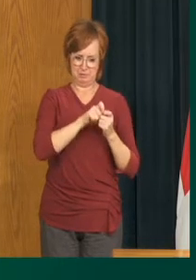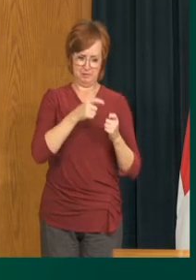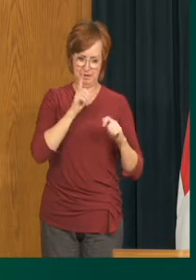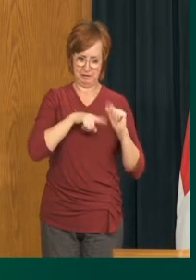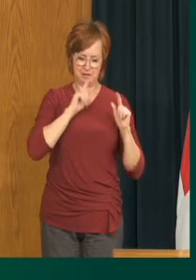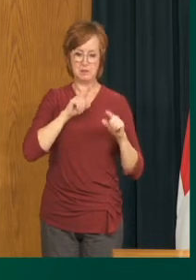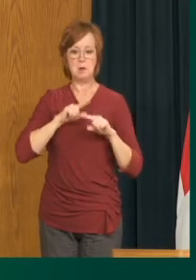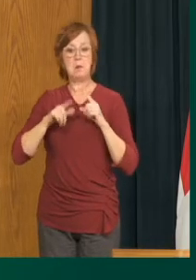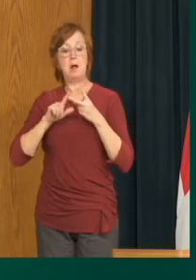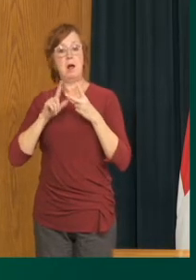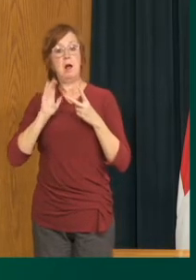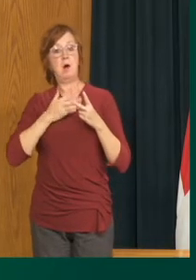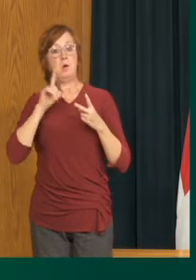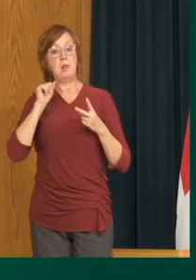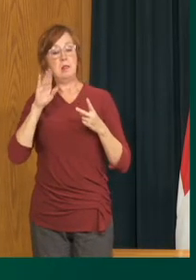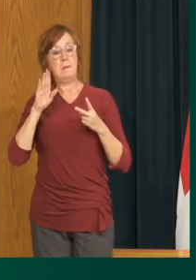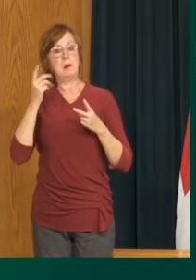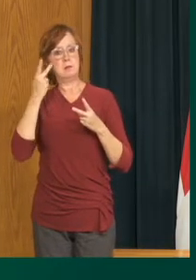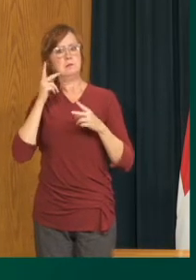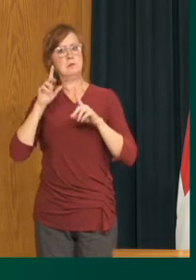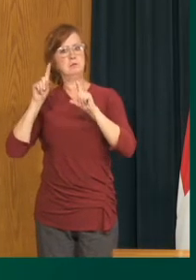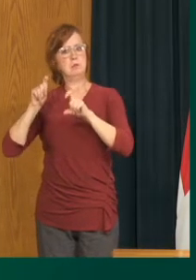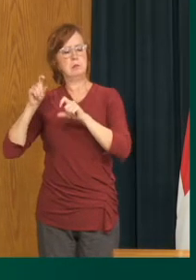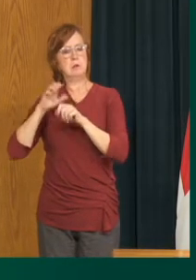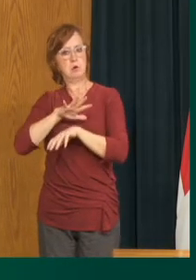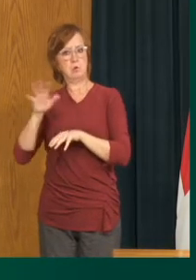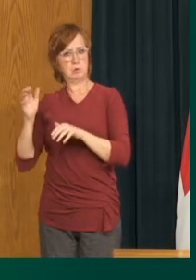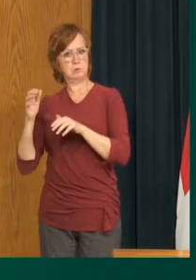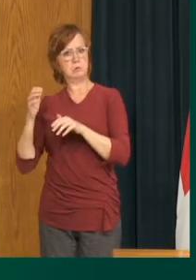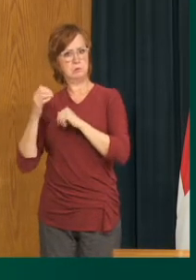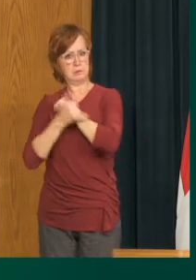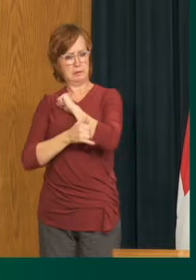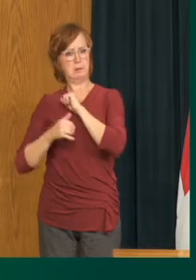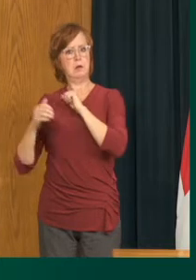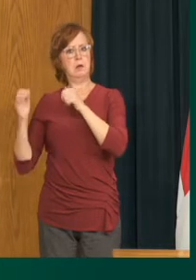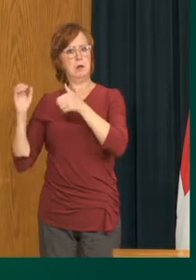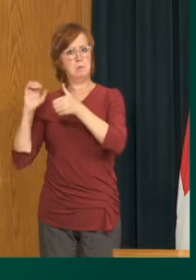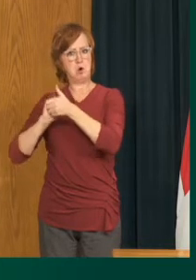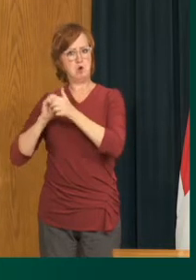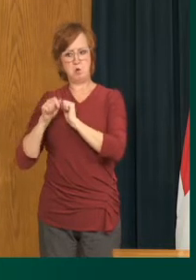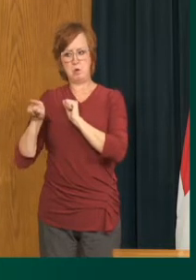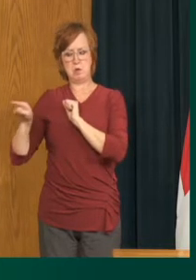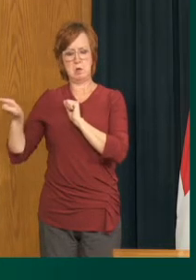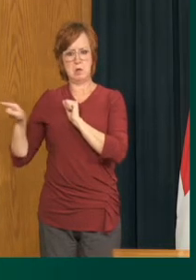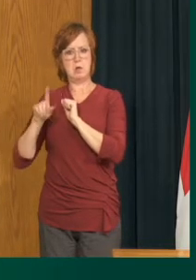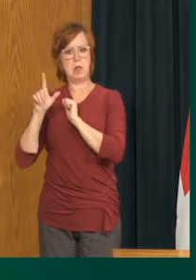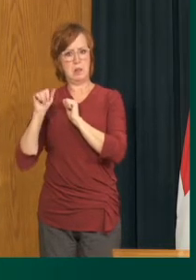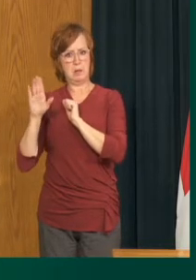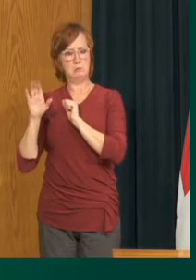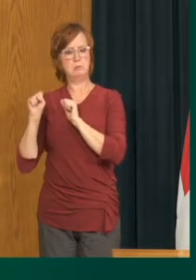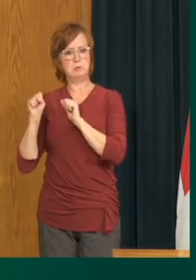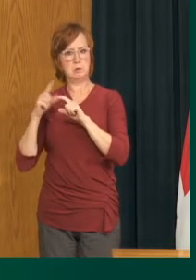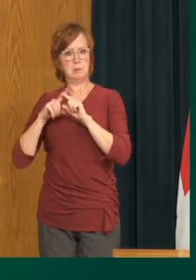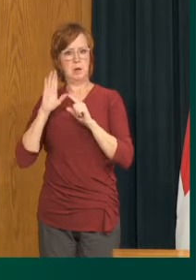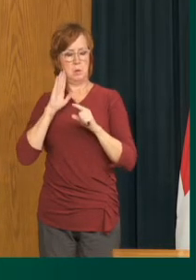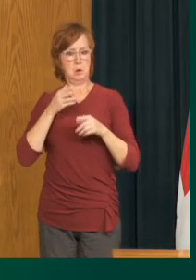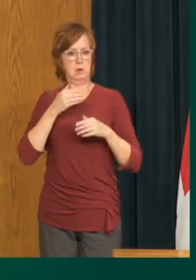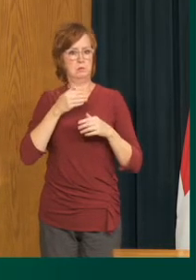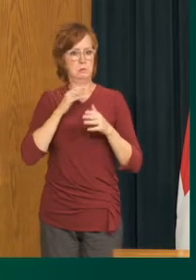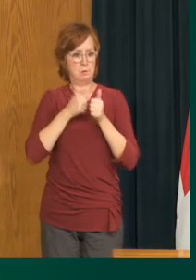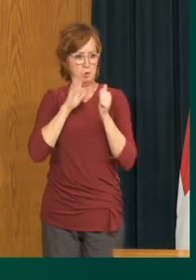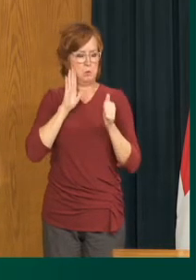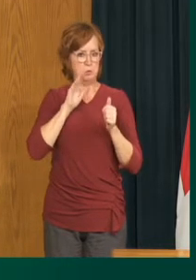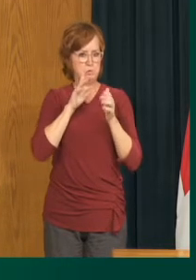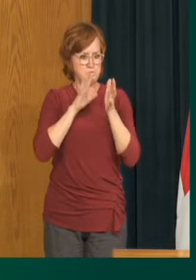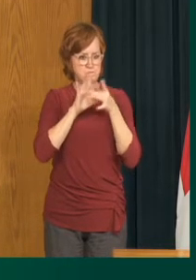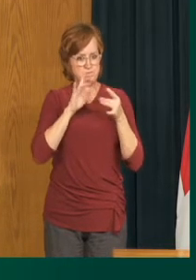country as COVID has continued to evolve, and certainly we can provide a summary of that work for the question, and I'll follow up with